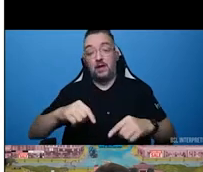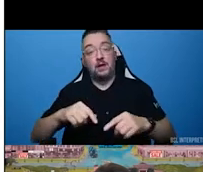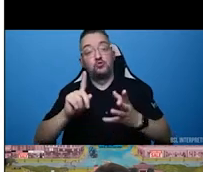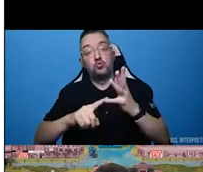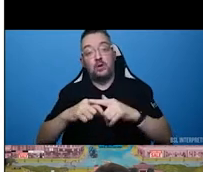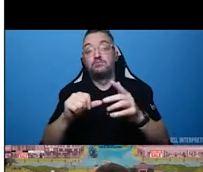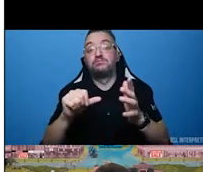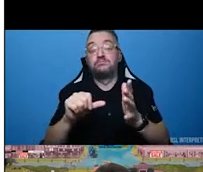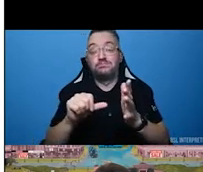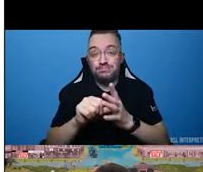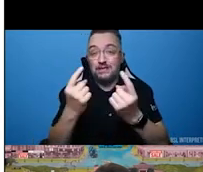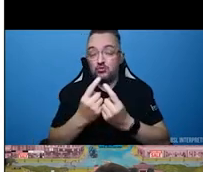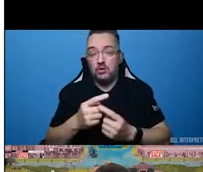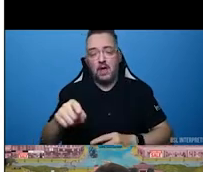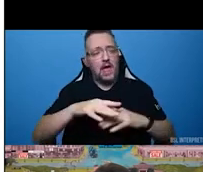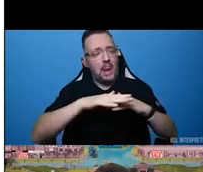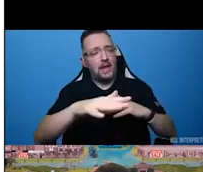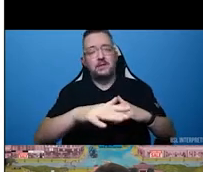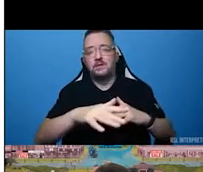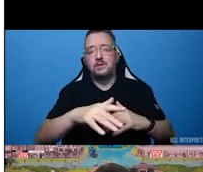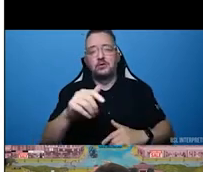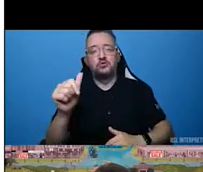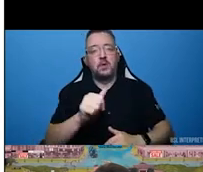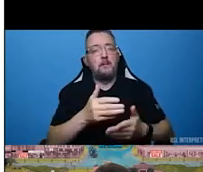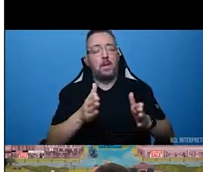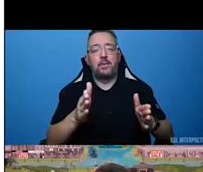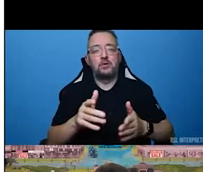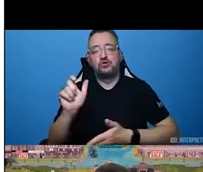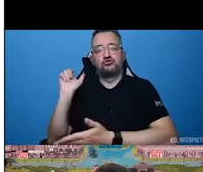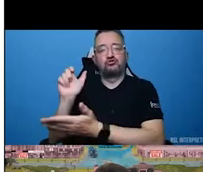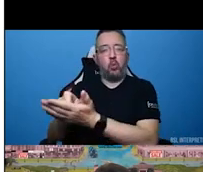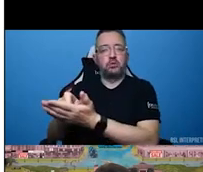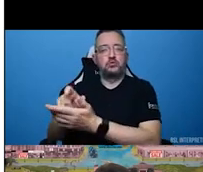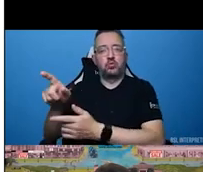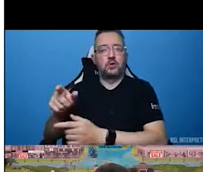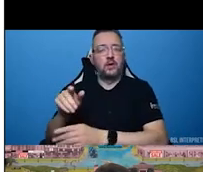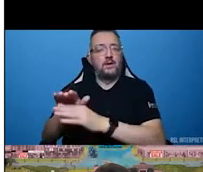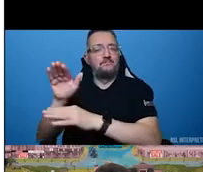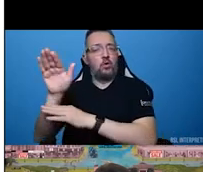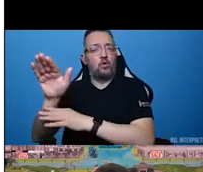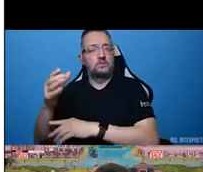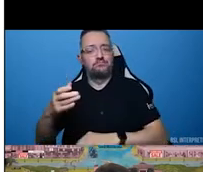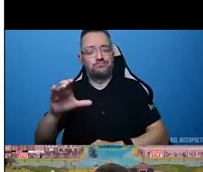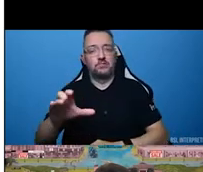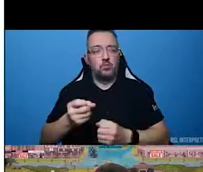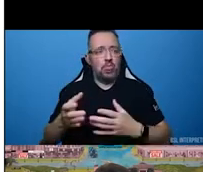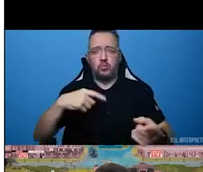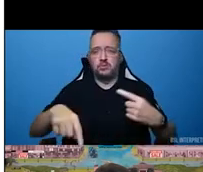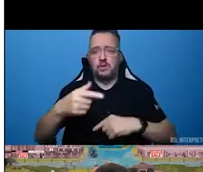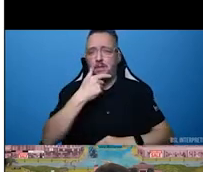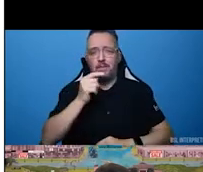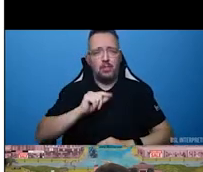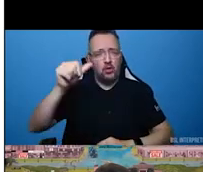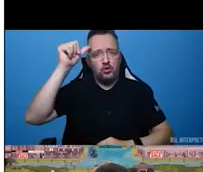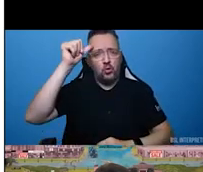is supposedly public land is often being sold off to private investors and often foreign investors without the public's knowledge. And